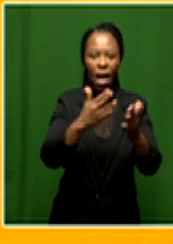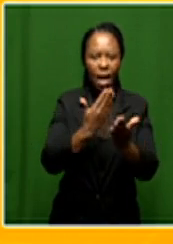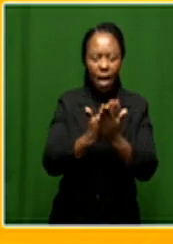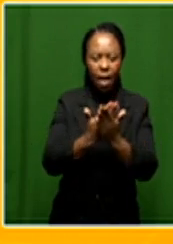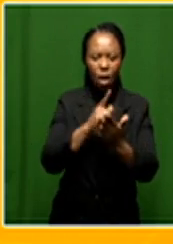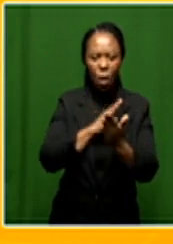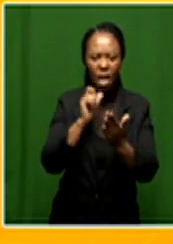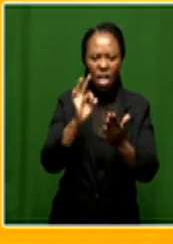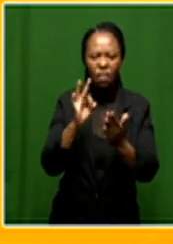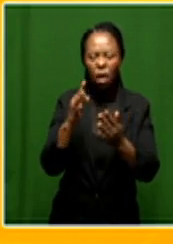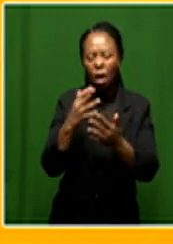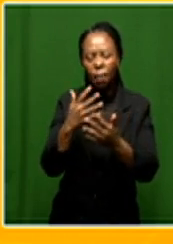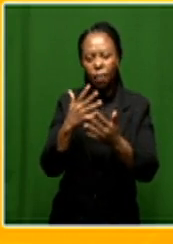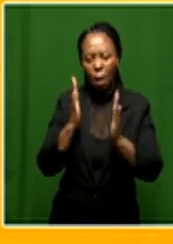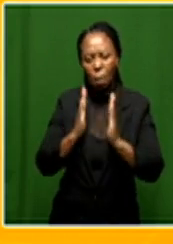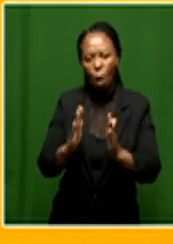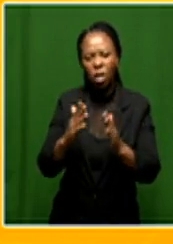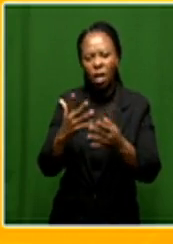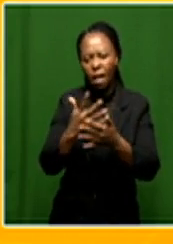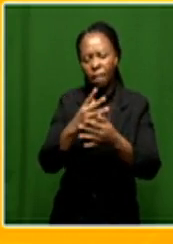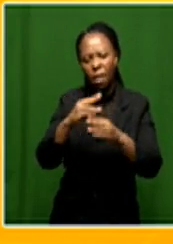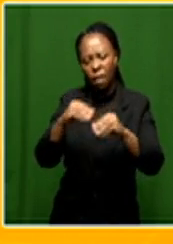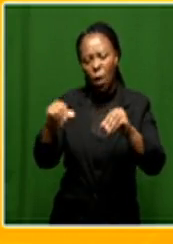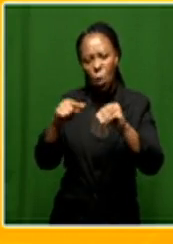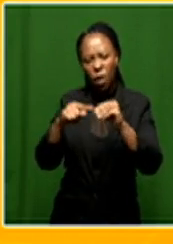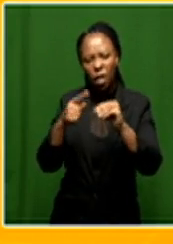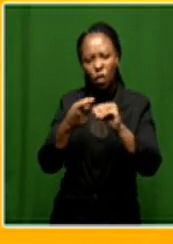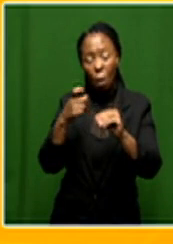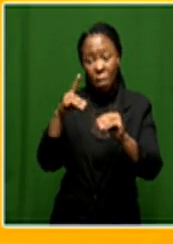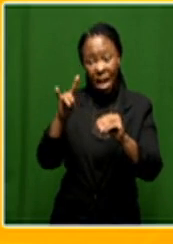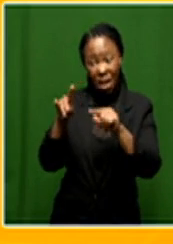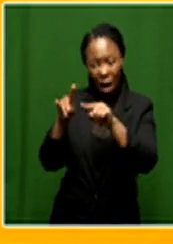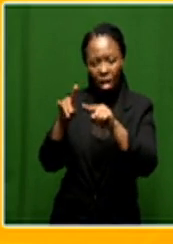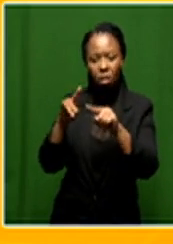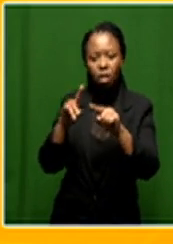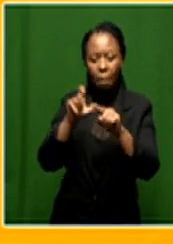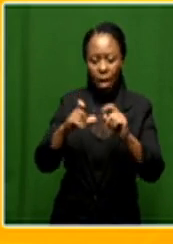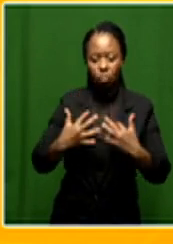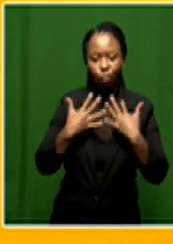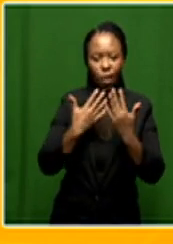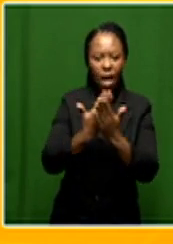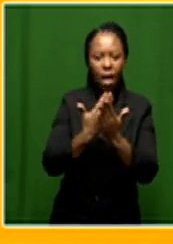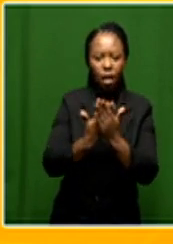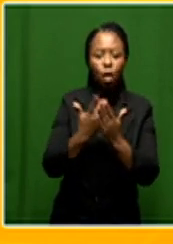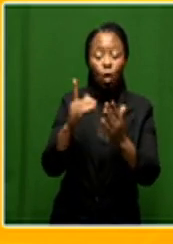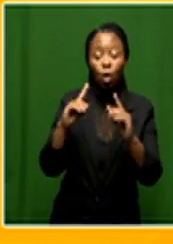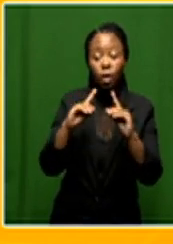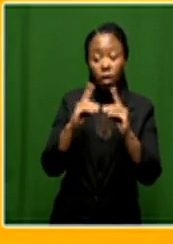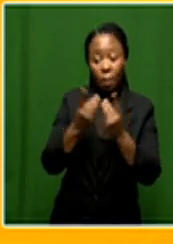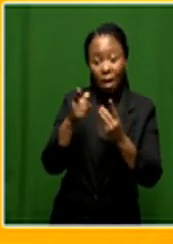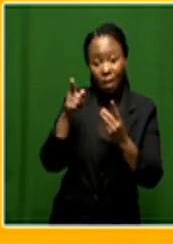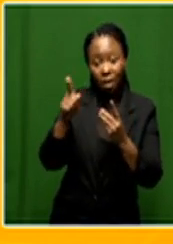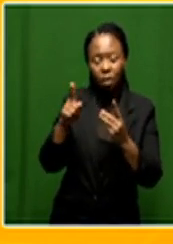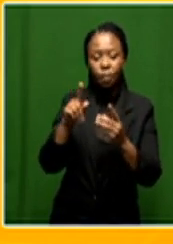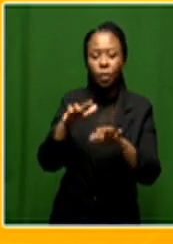with bodily fluids of infected animals. Dr. Mpho Maja is the Director of Animal Health at the Department